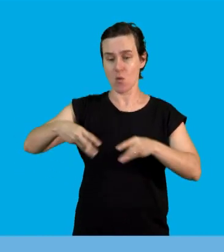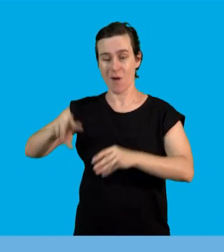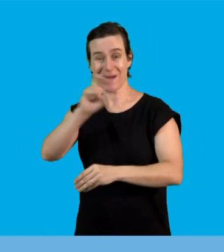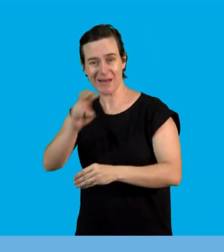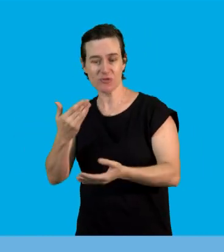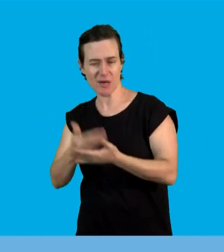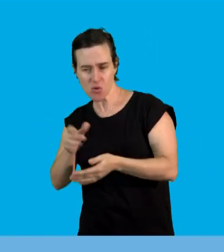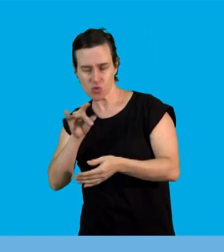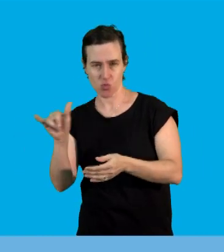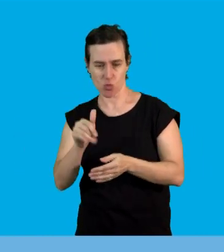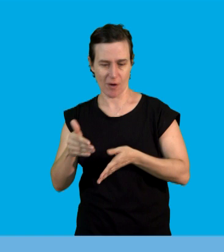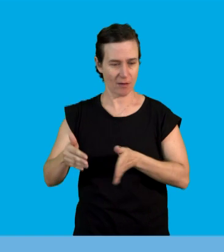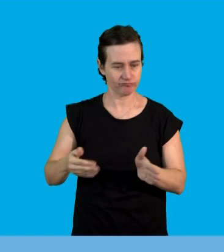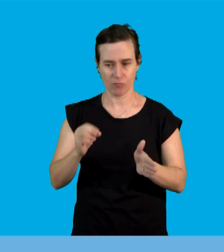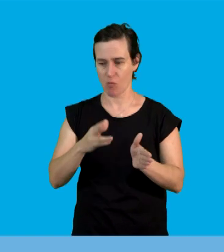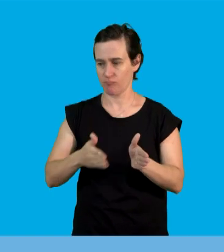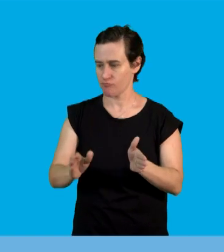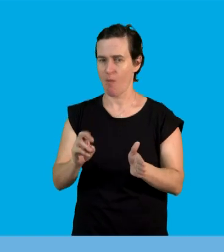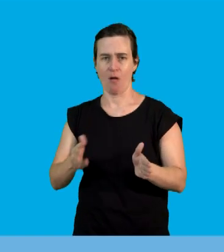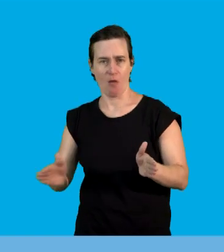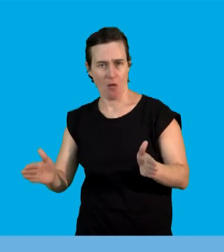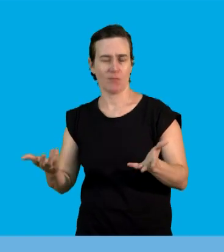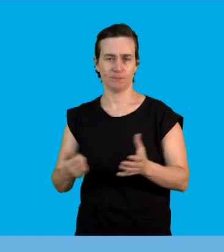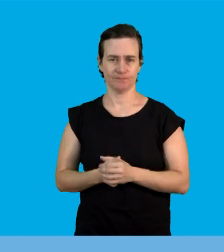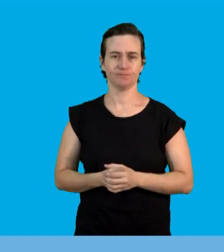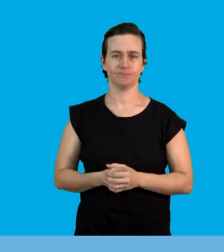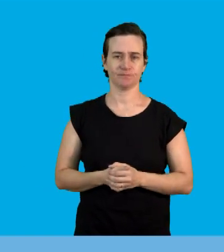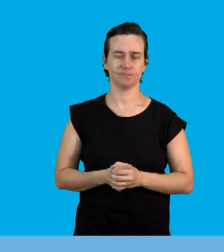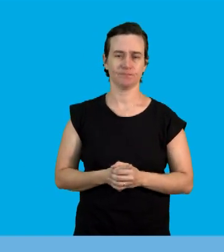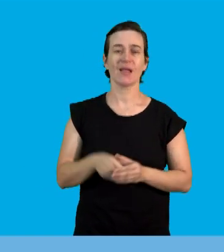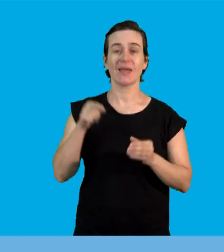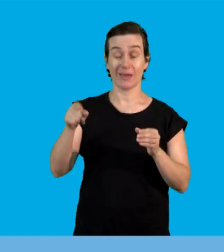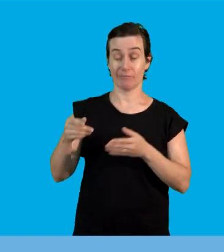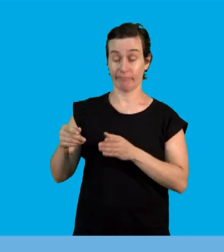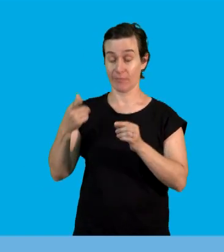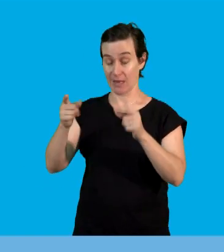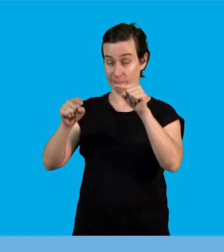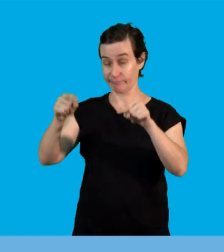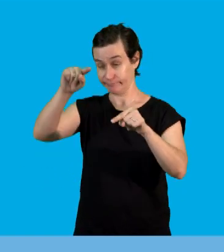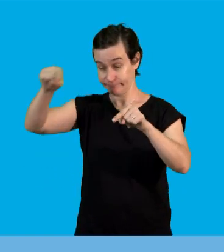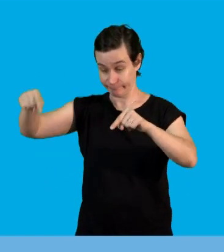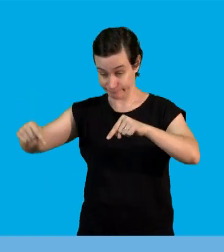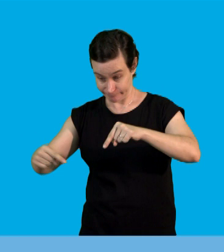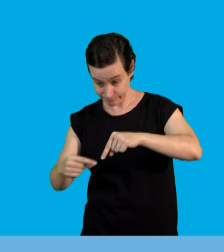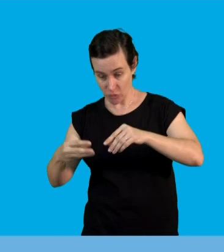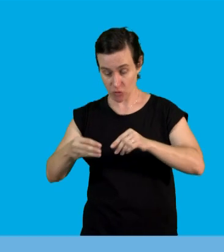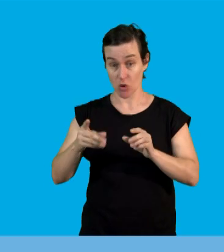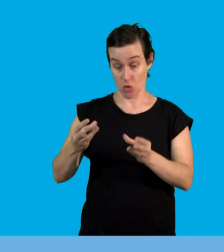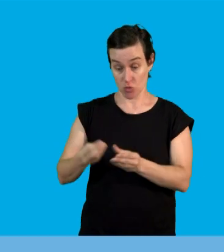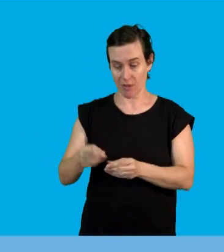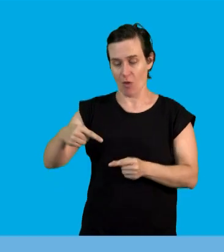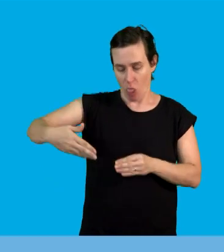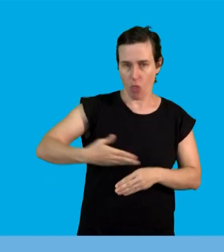to follow as it is moving from negative terminal to the positive terminal and then back to again to the negative terminal in the